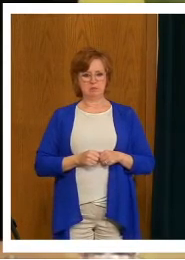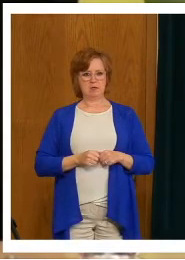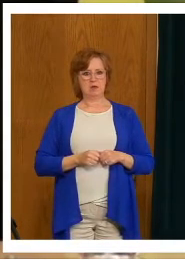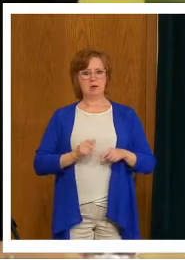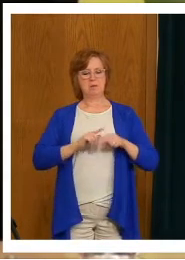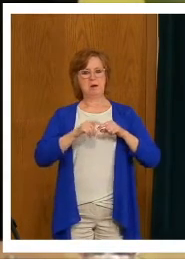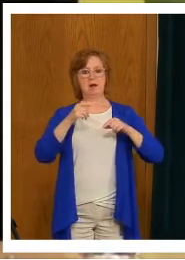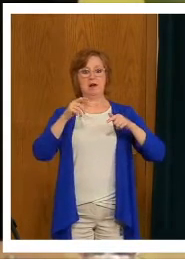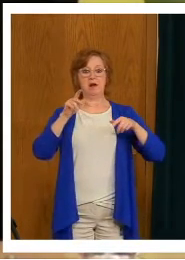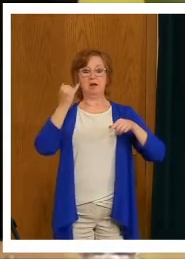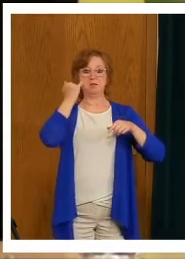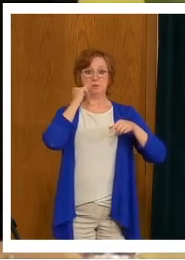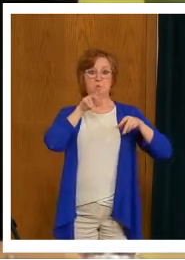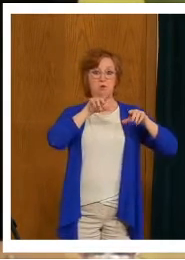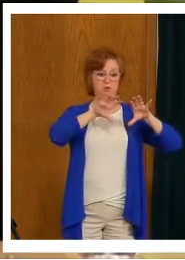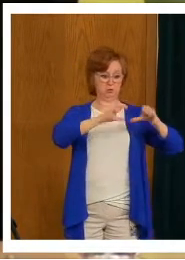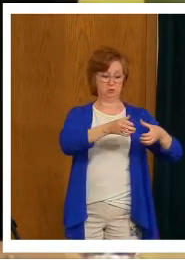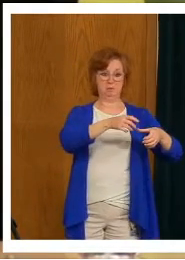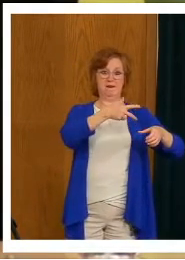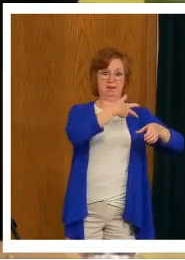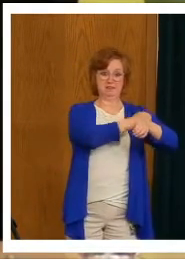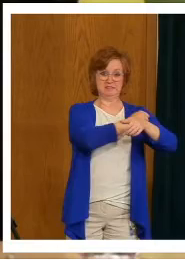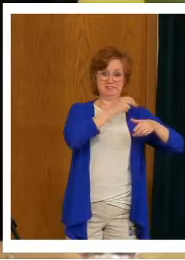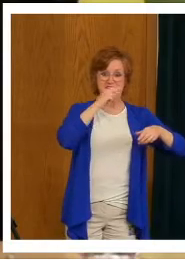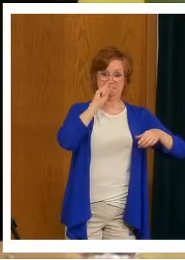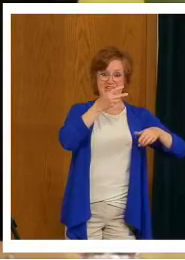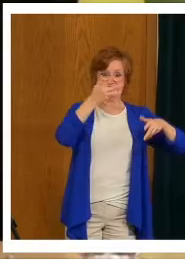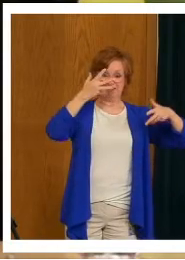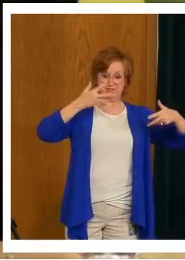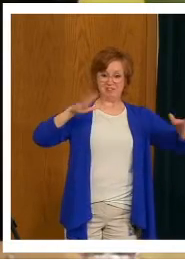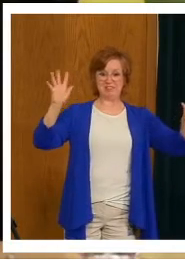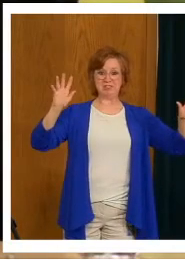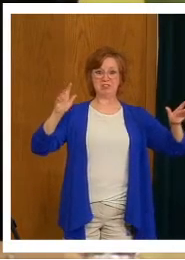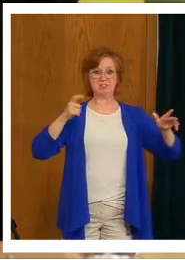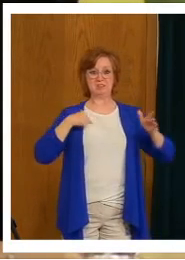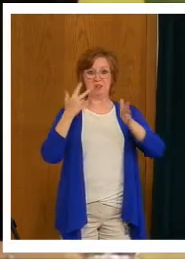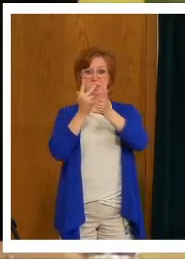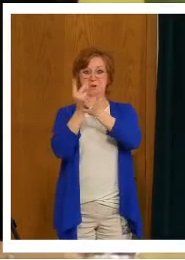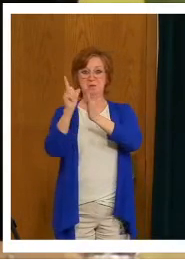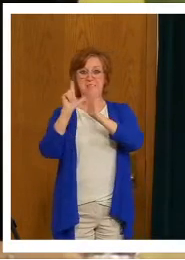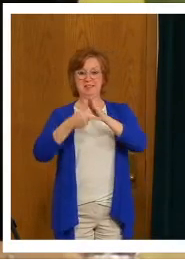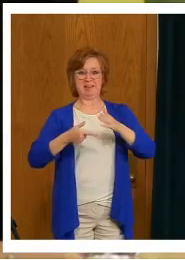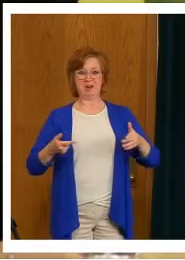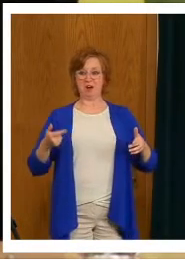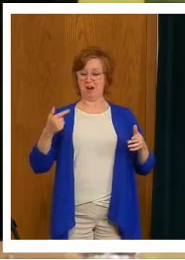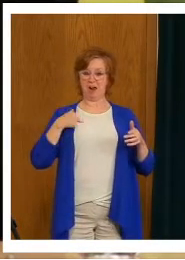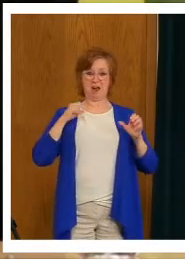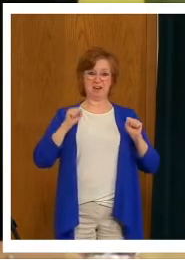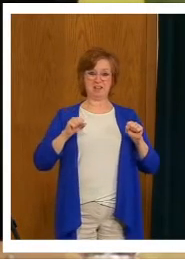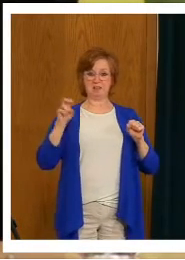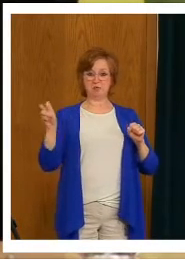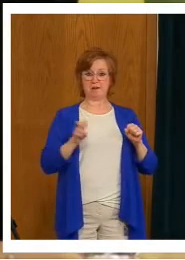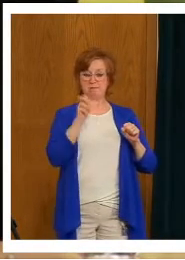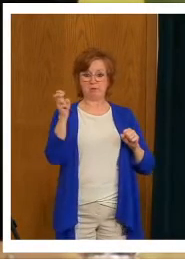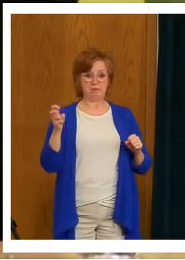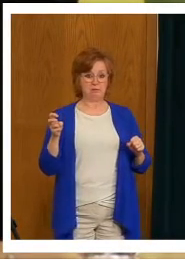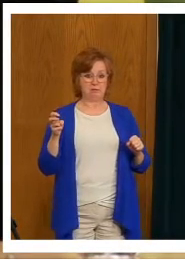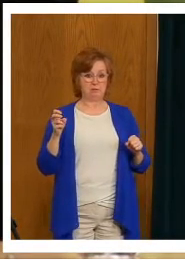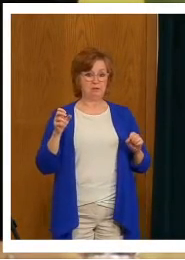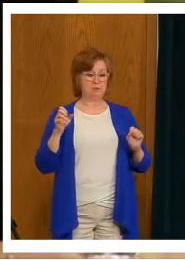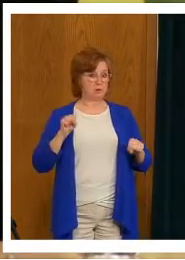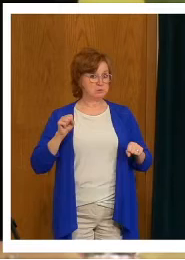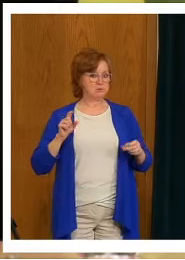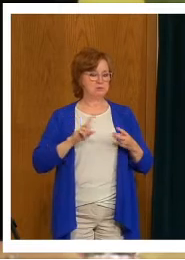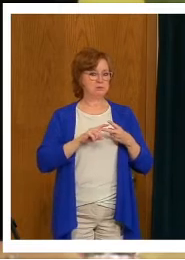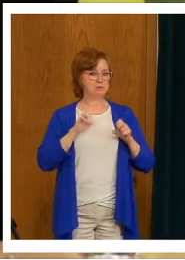wondering and making plans for potential international travel later this summer, early maybe through the fall into the